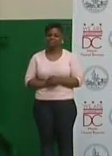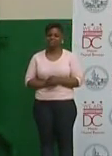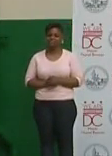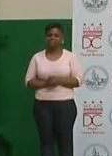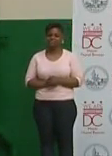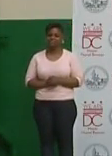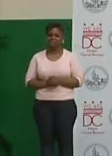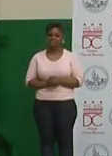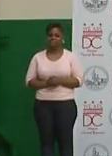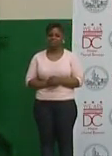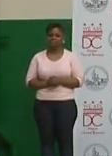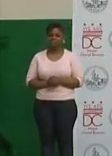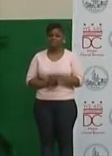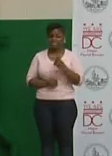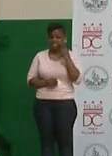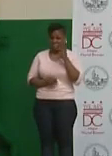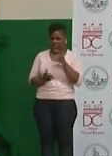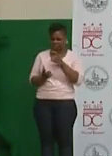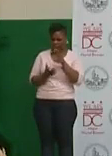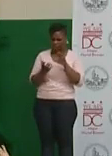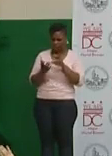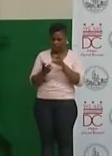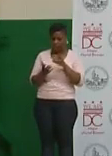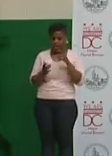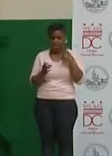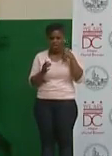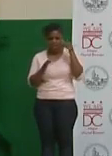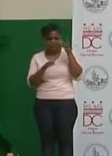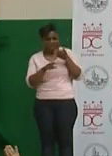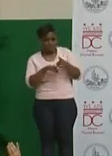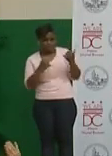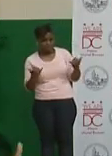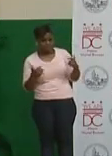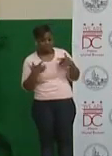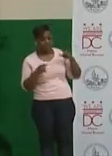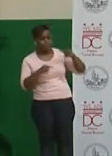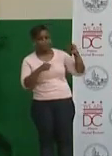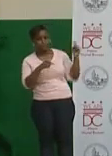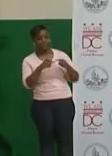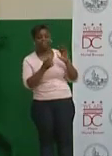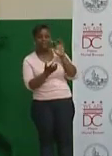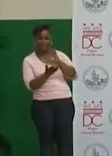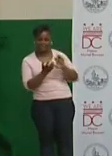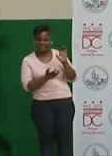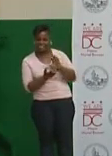I see confusing. I hope after today, it'll be less confusing for those residents.